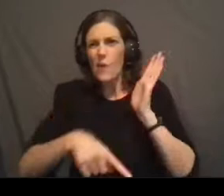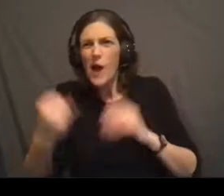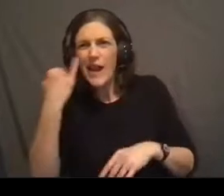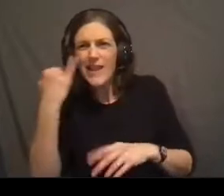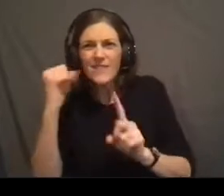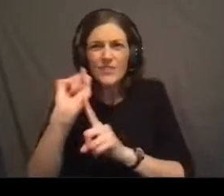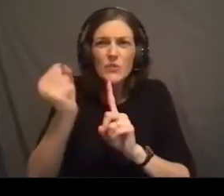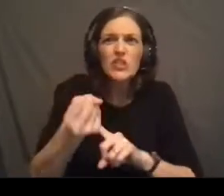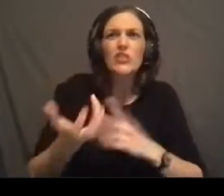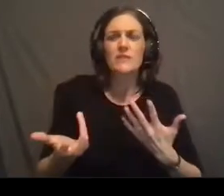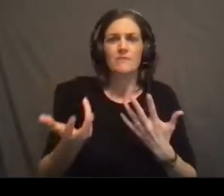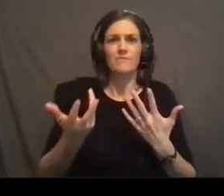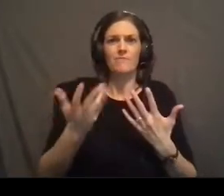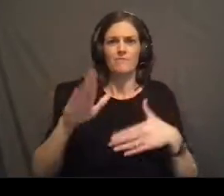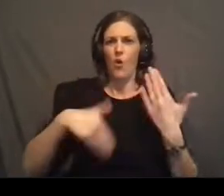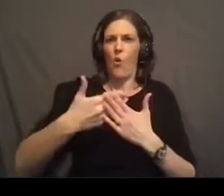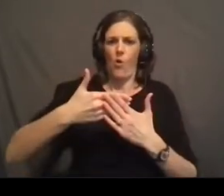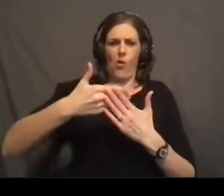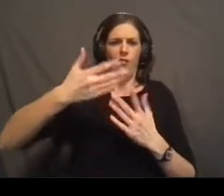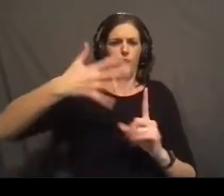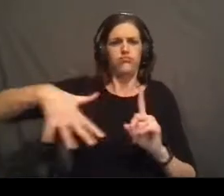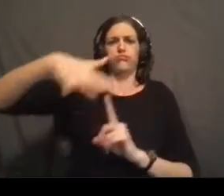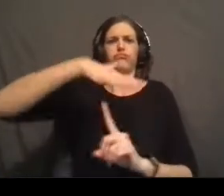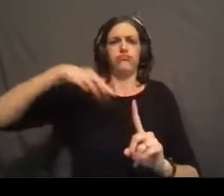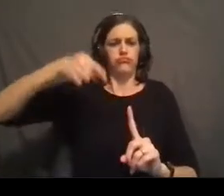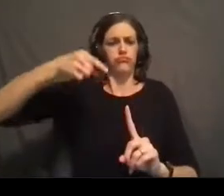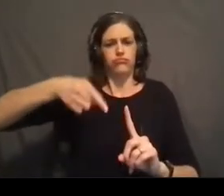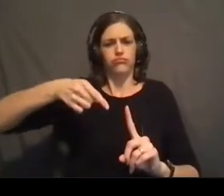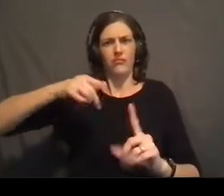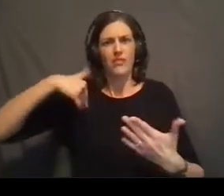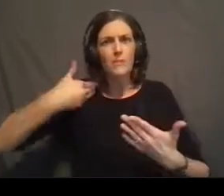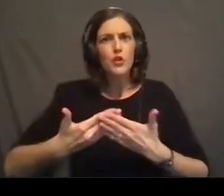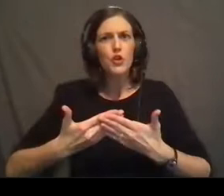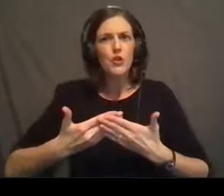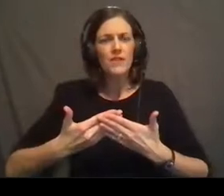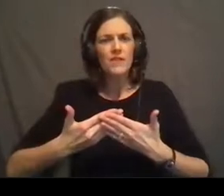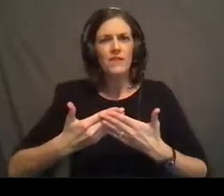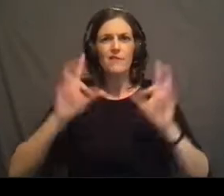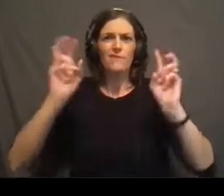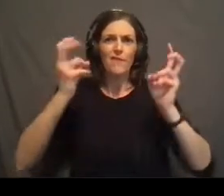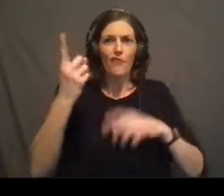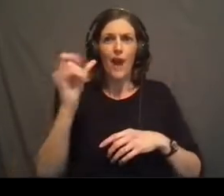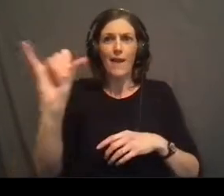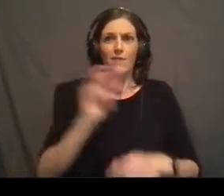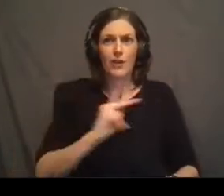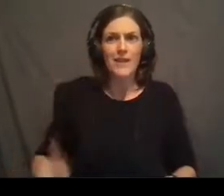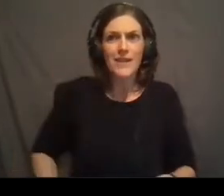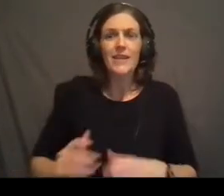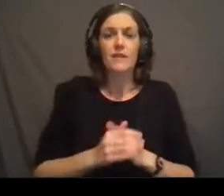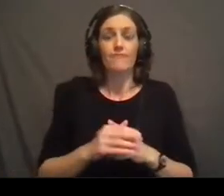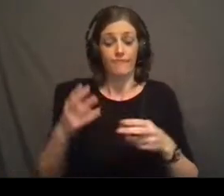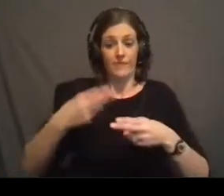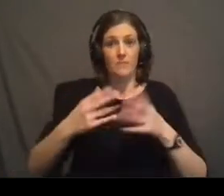scenarios that all orbit around the birth of this forever king